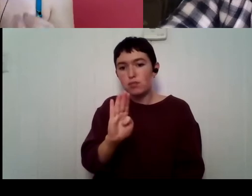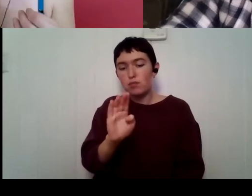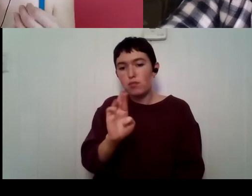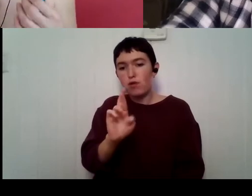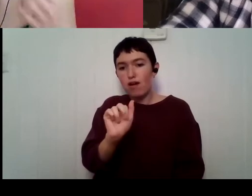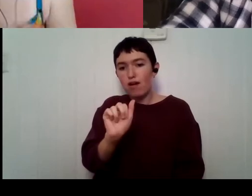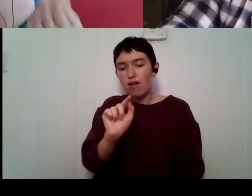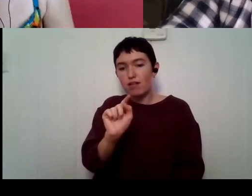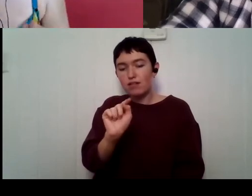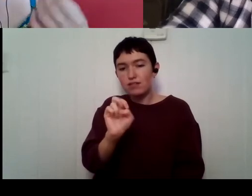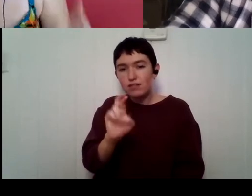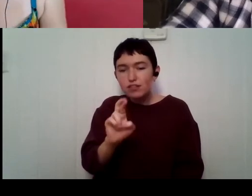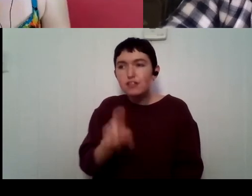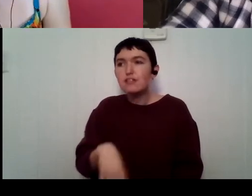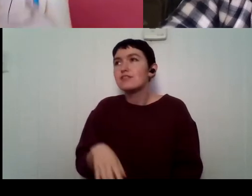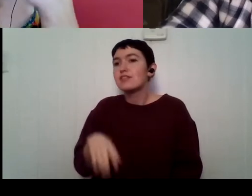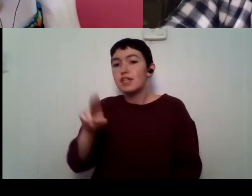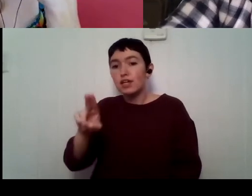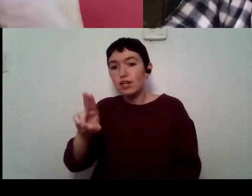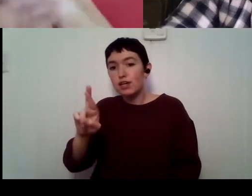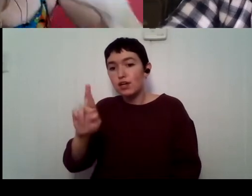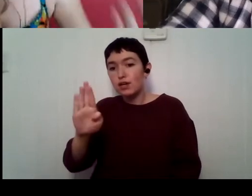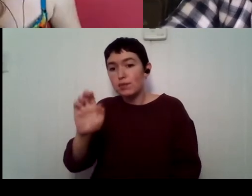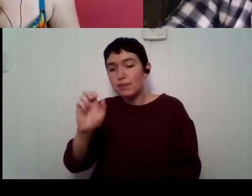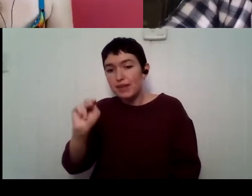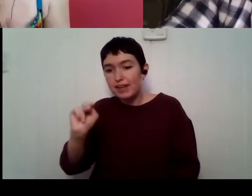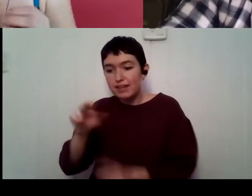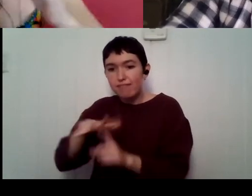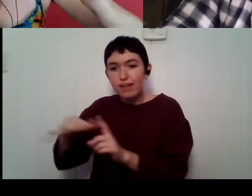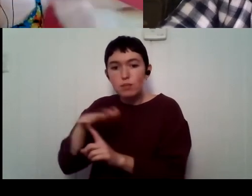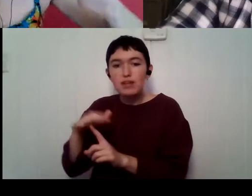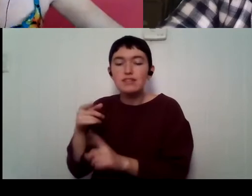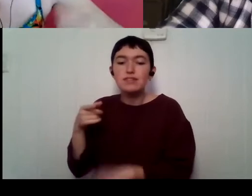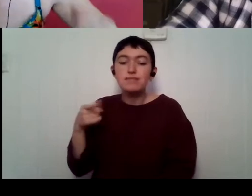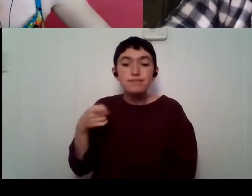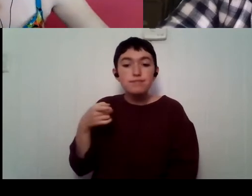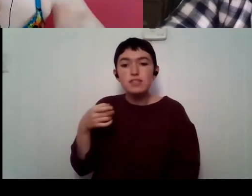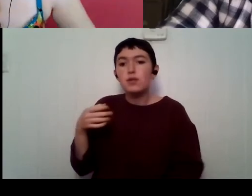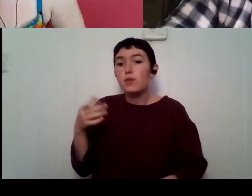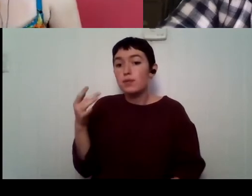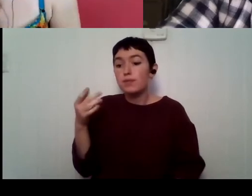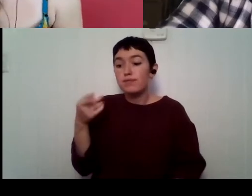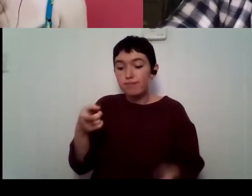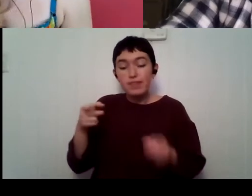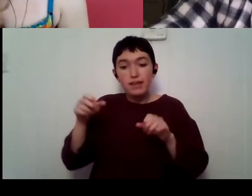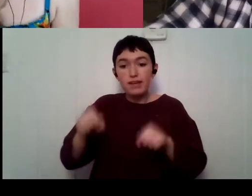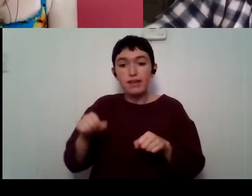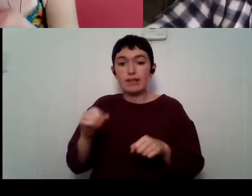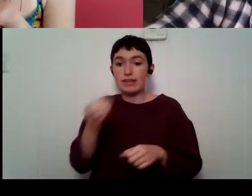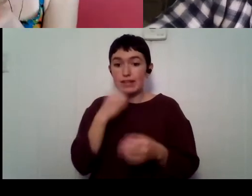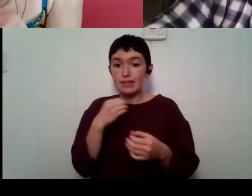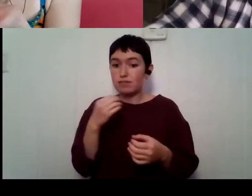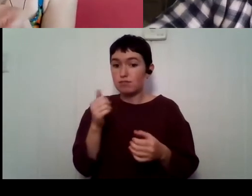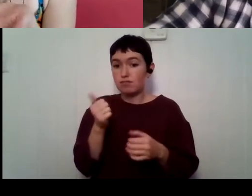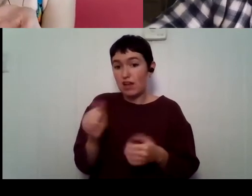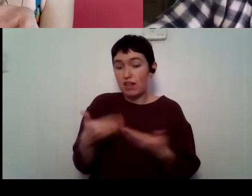environments. This is because they're generalists, meaning they can eat anything. When you have a very specific diet, that means if that particular food is kind of